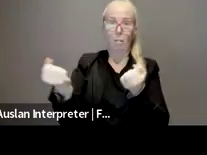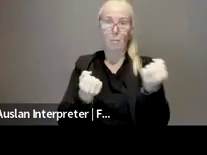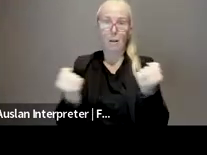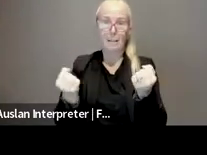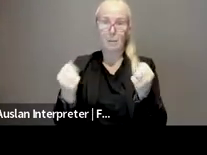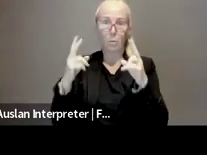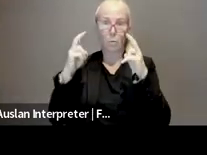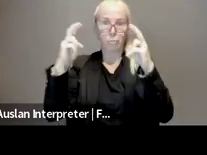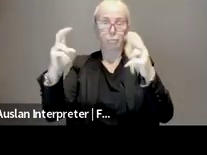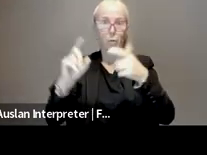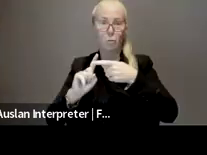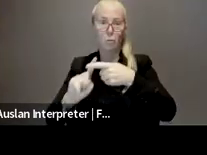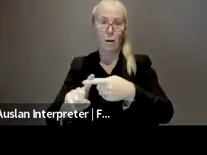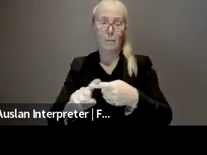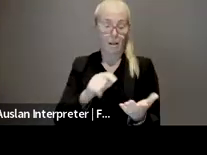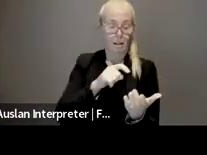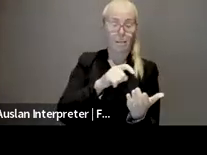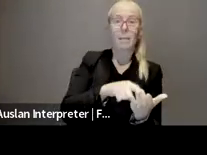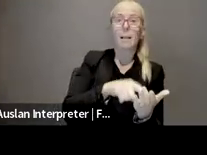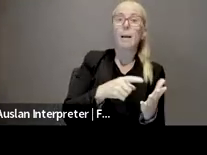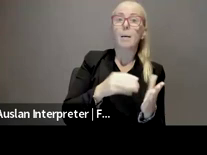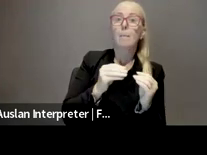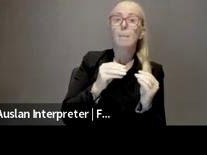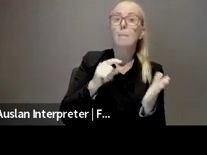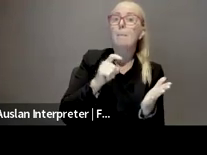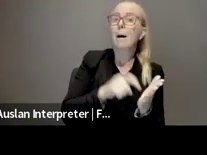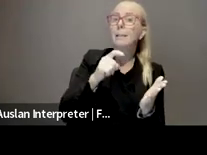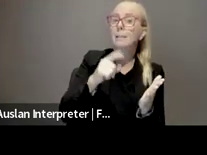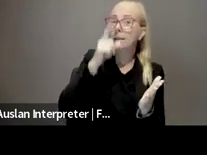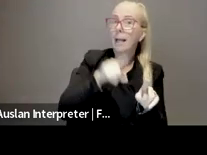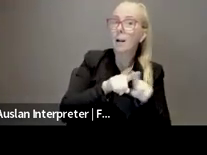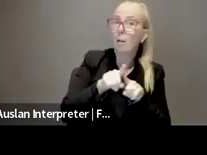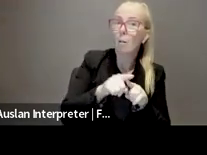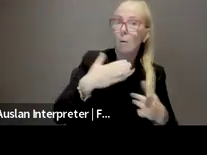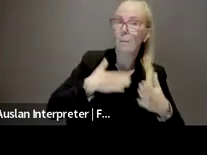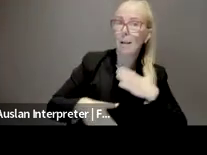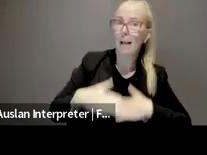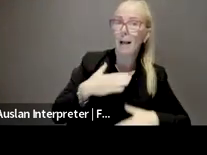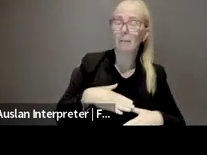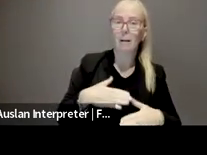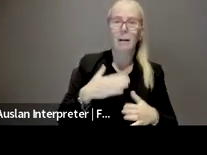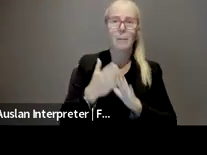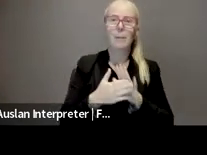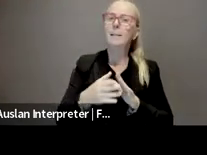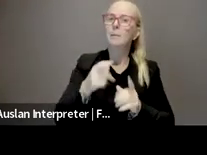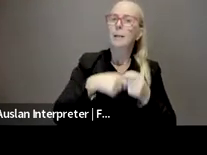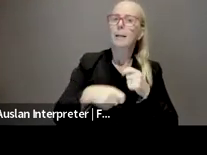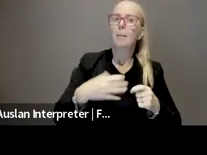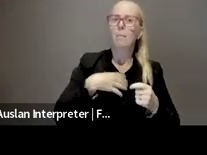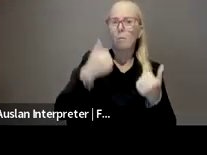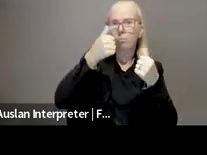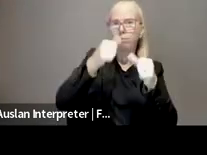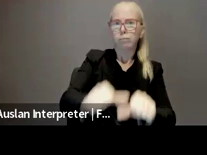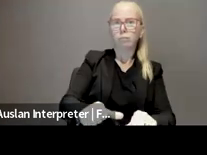learning and AI, resulting in automated journeys that are seamless and personalized. We're currently collaborating with industry partners